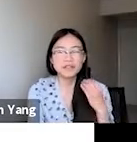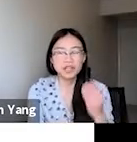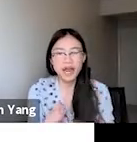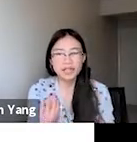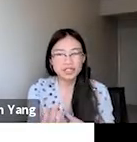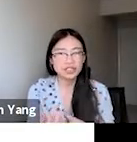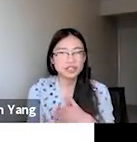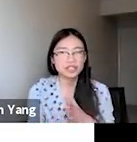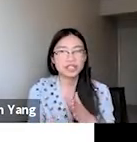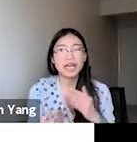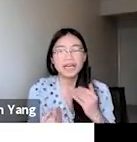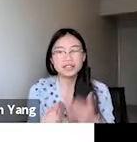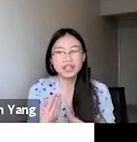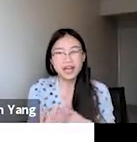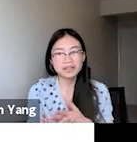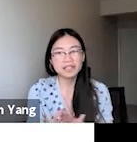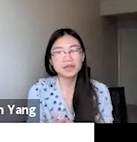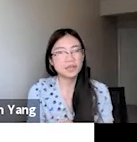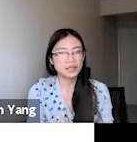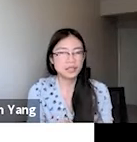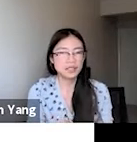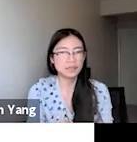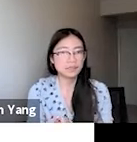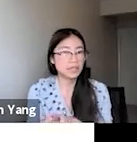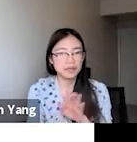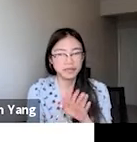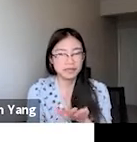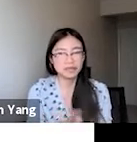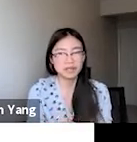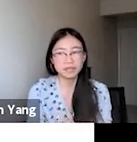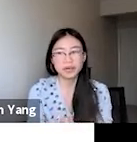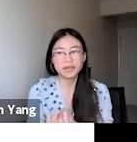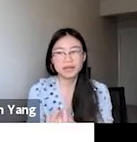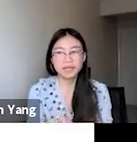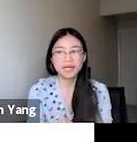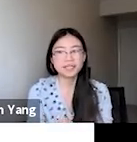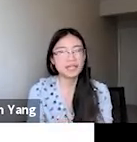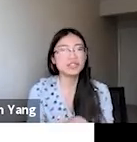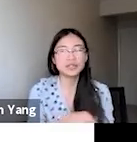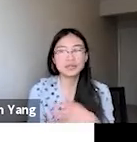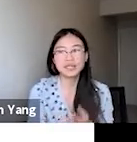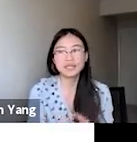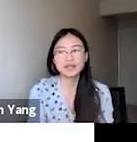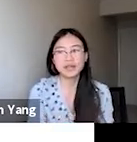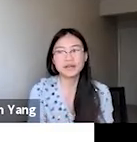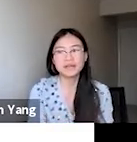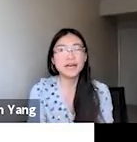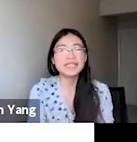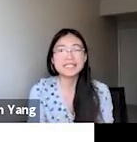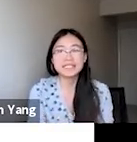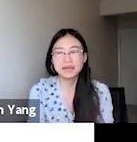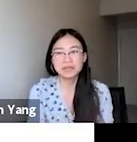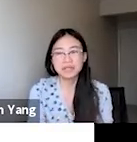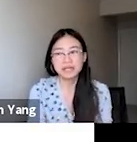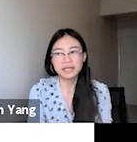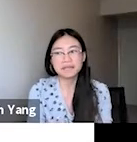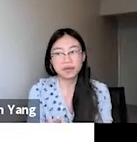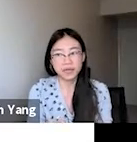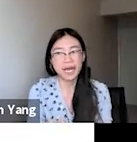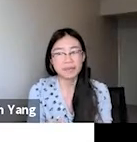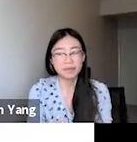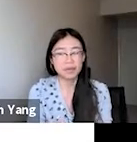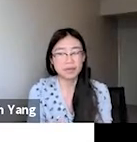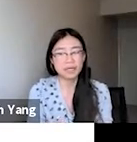of interaction. She interacting with this little boy a lot and using a lot of STEM